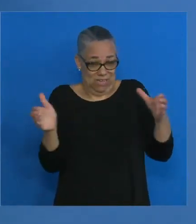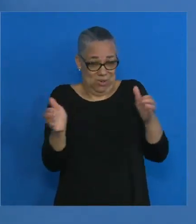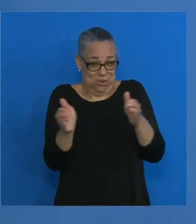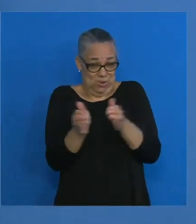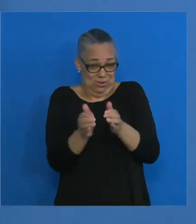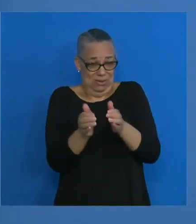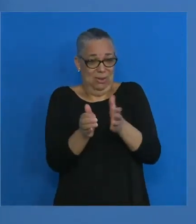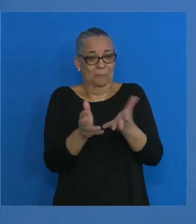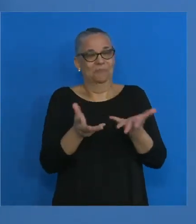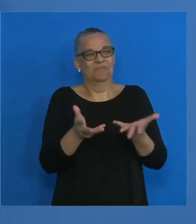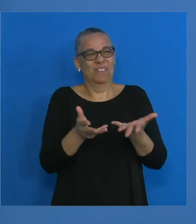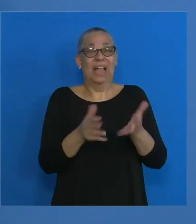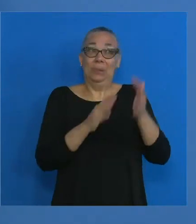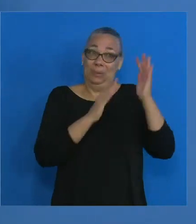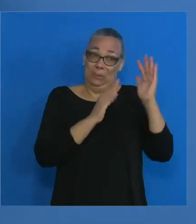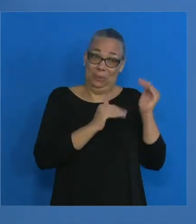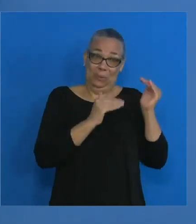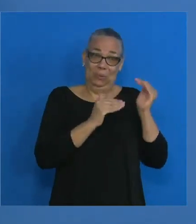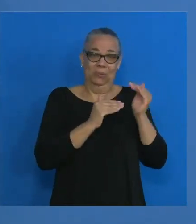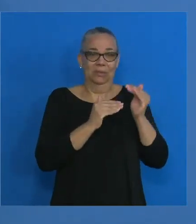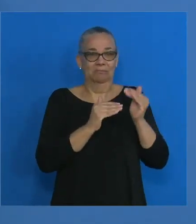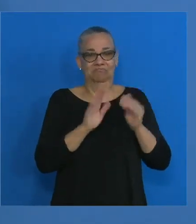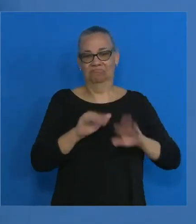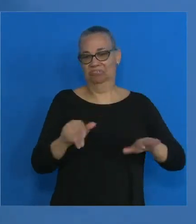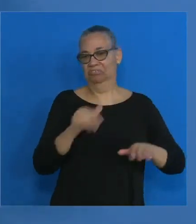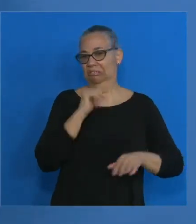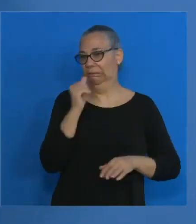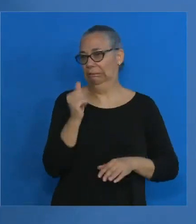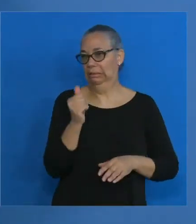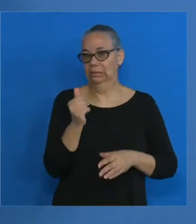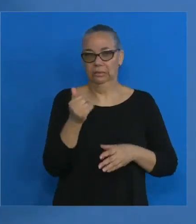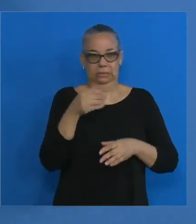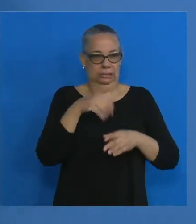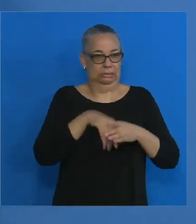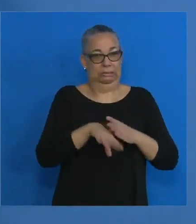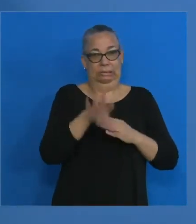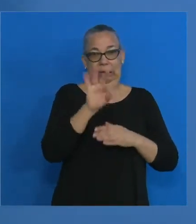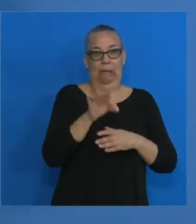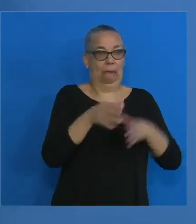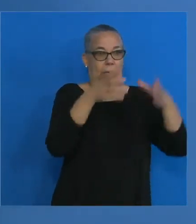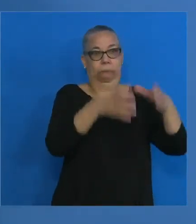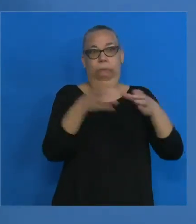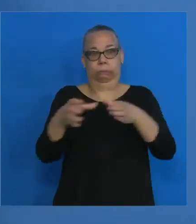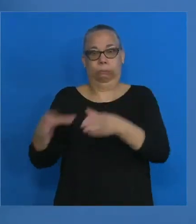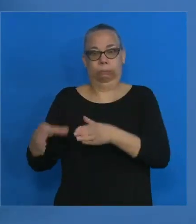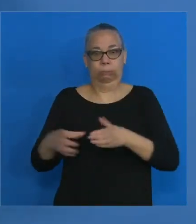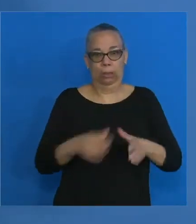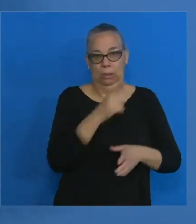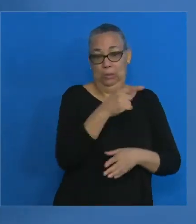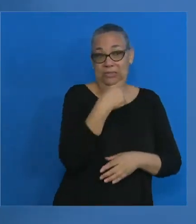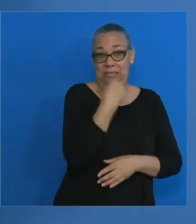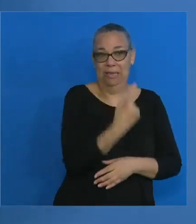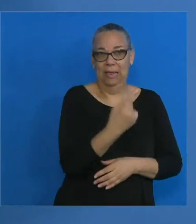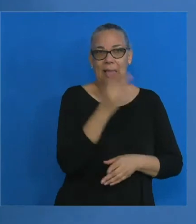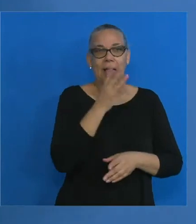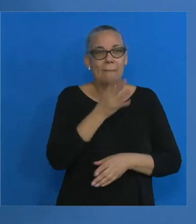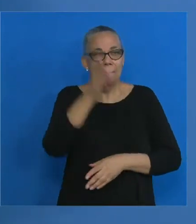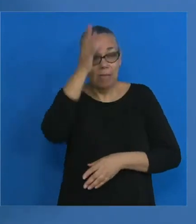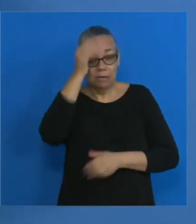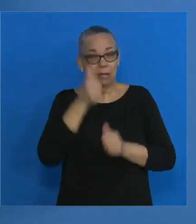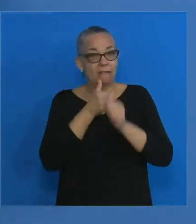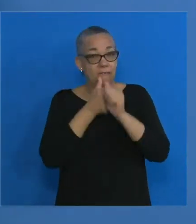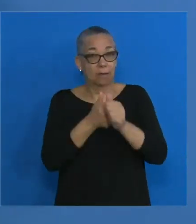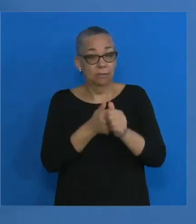would certainly hope that there aren't children that are in the 9 different categories that you just spoke about, and that parents are adhering to our public